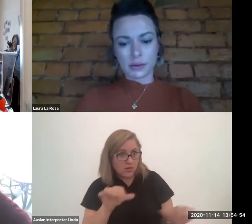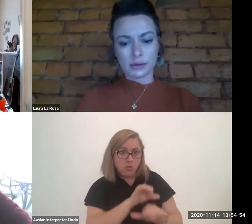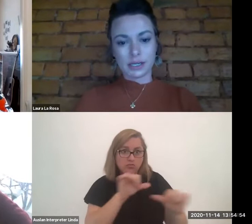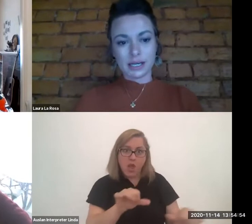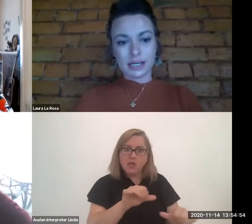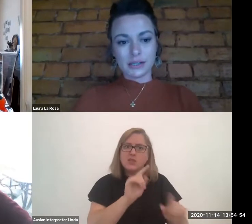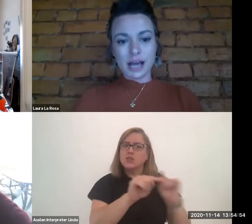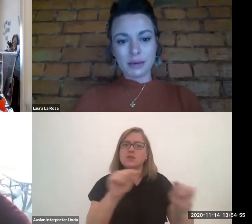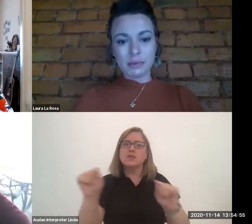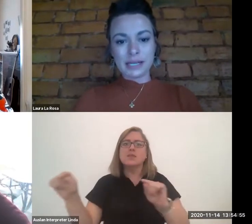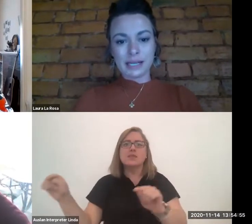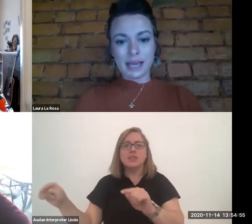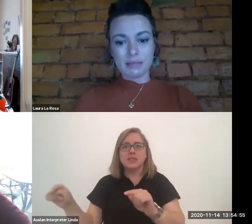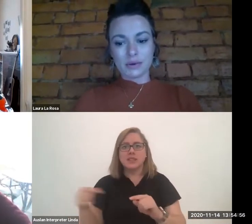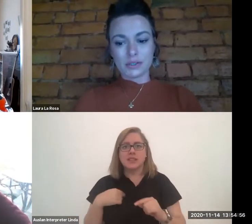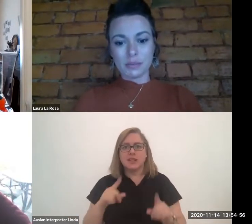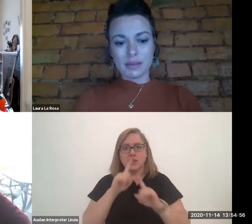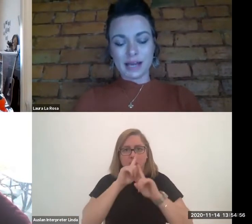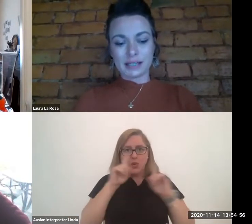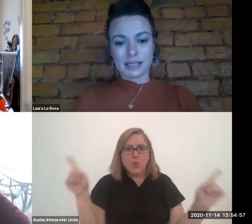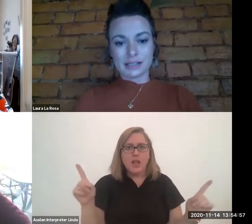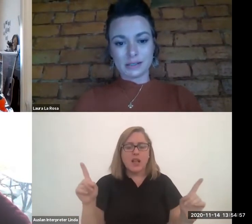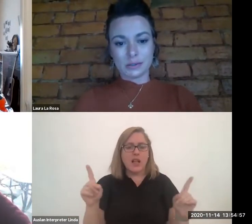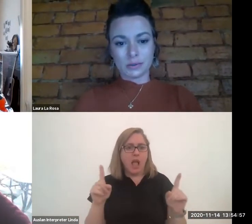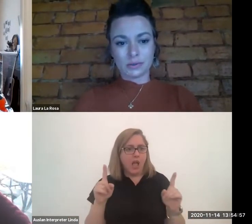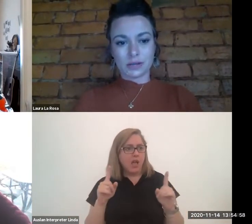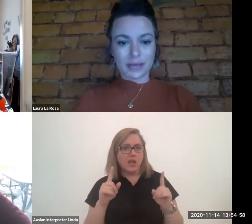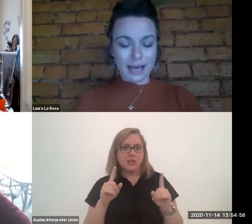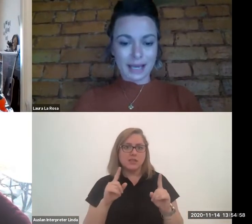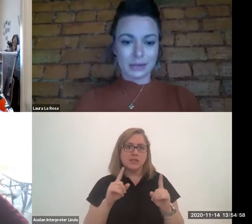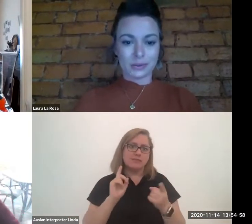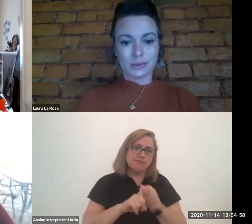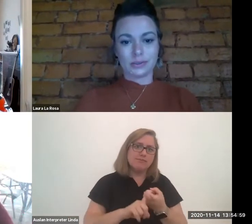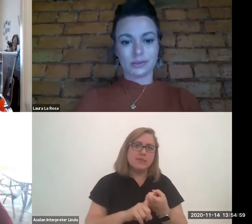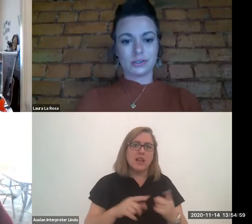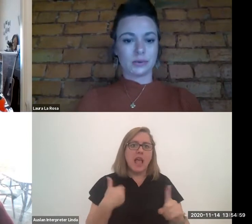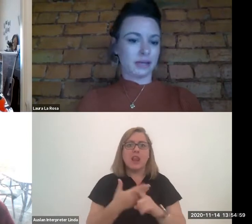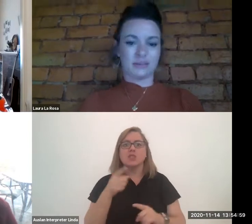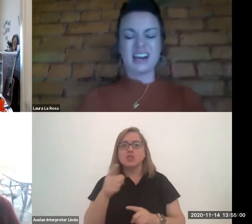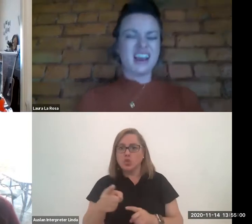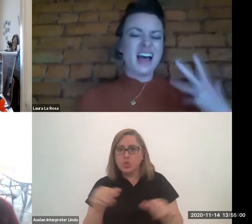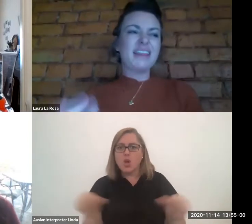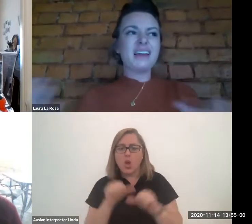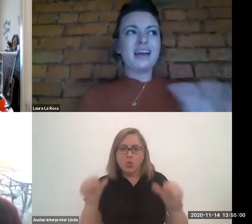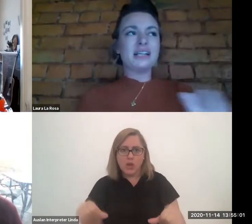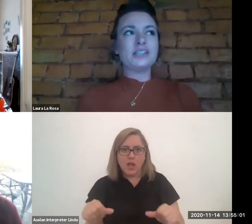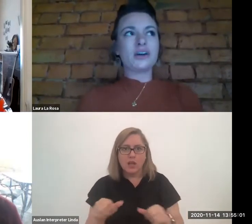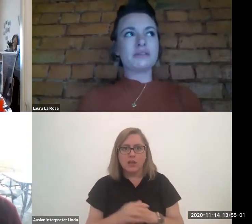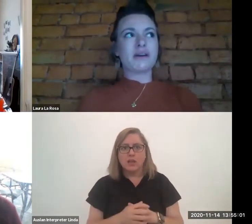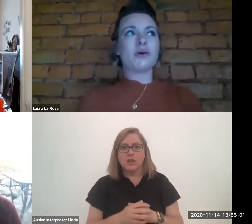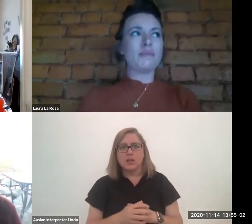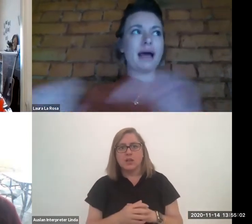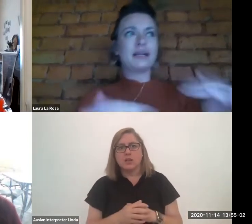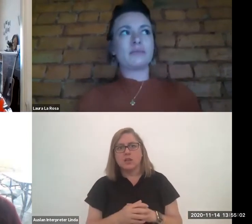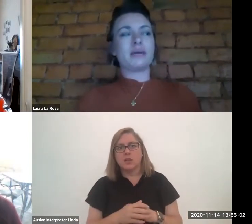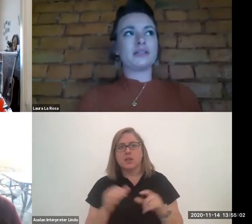So you can't really keep on top of that unless you're okay and you're doing. And I think in terms of,